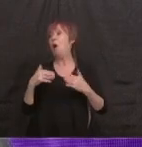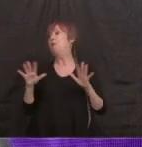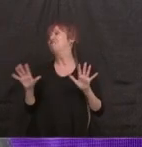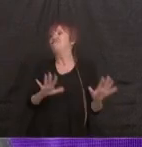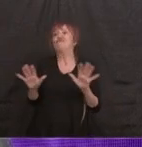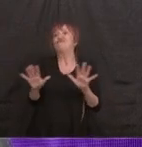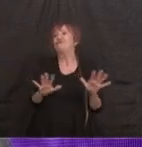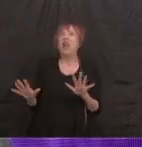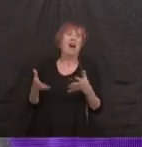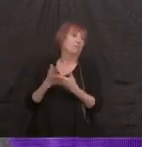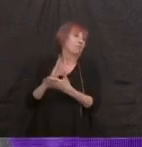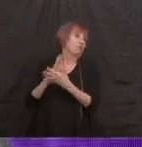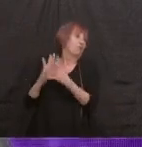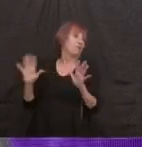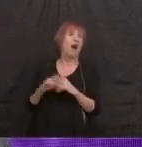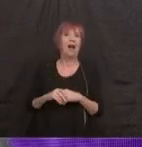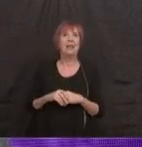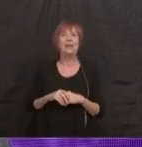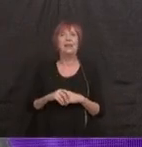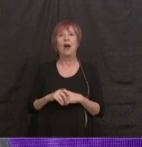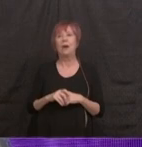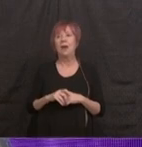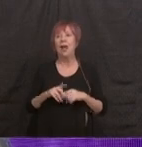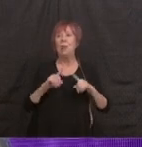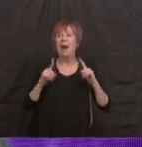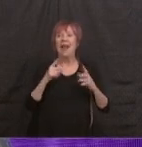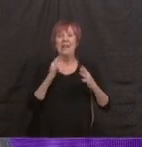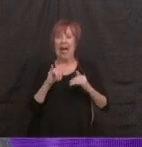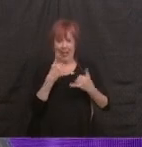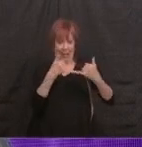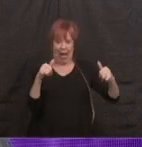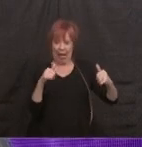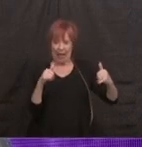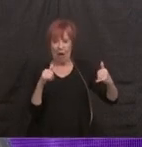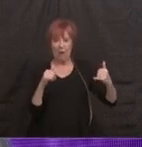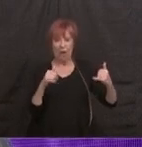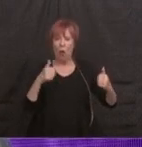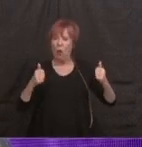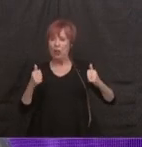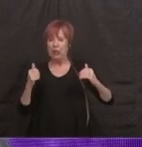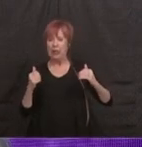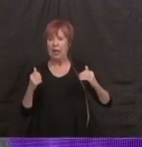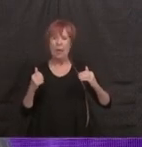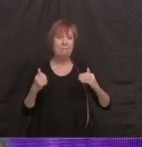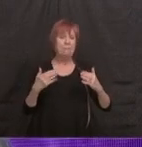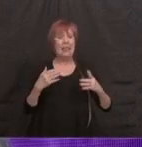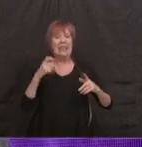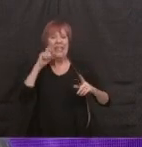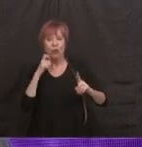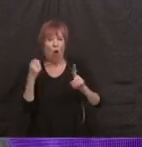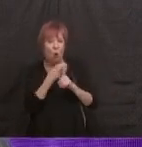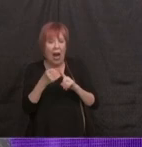and California to what was enough to be deemed like worthy of action, that it fell under the sexual harassment